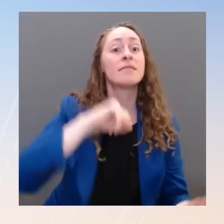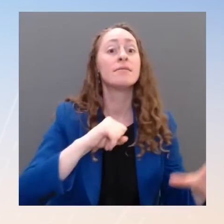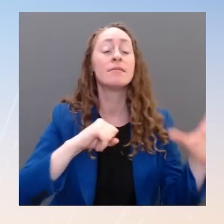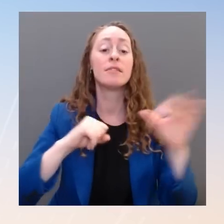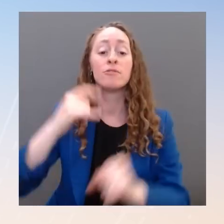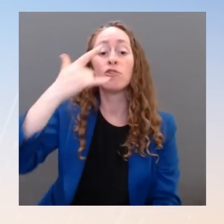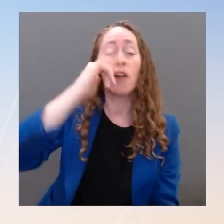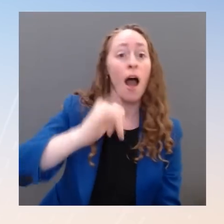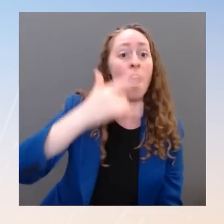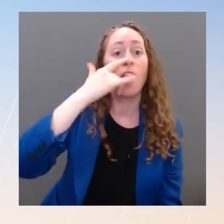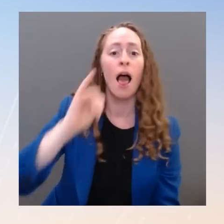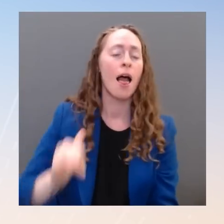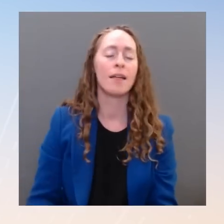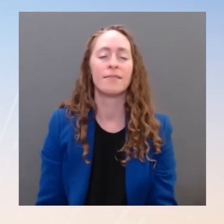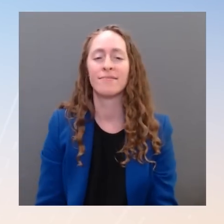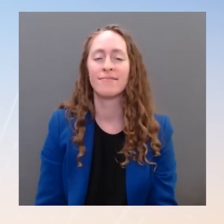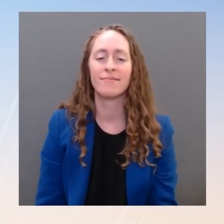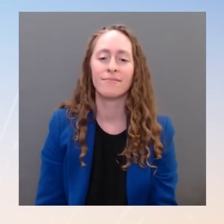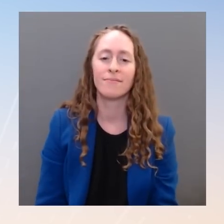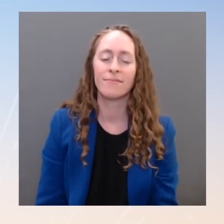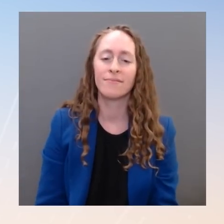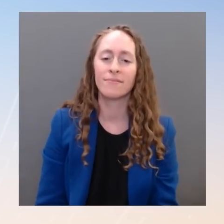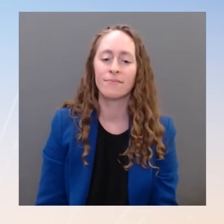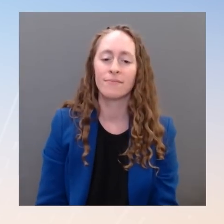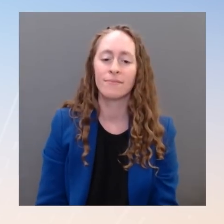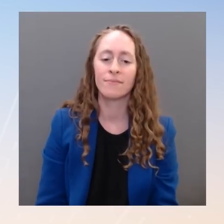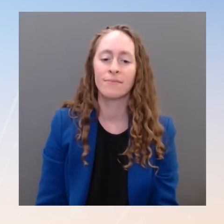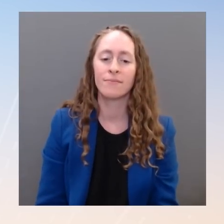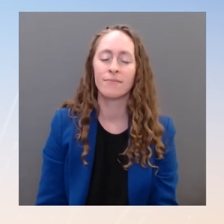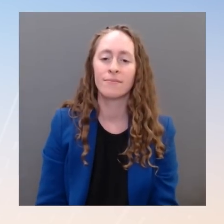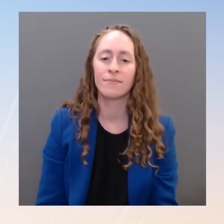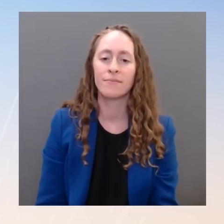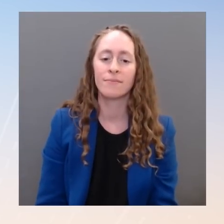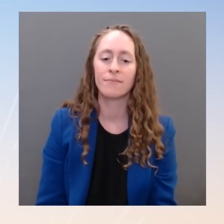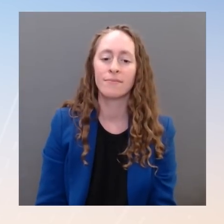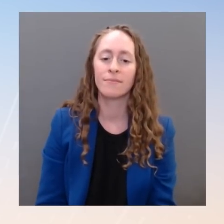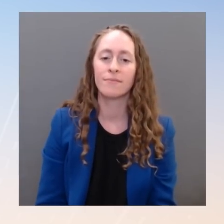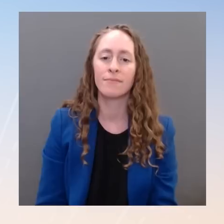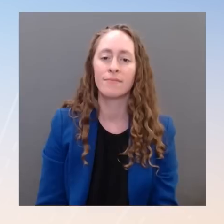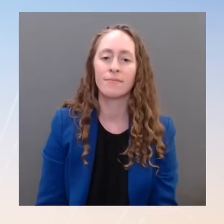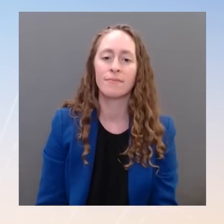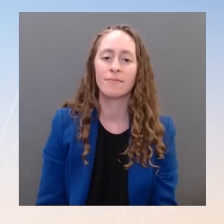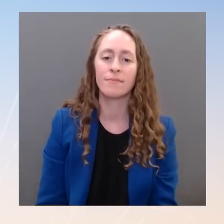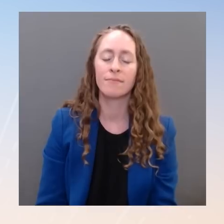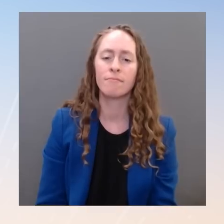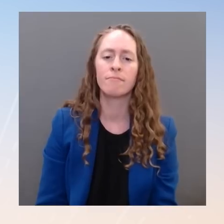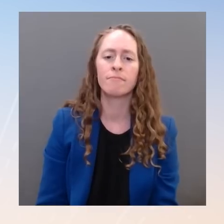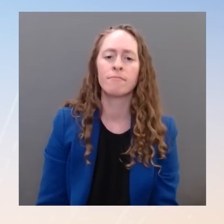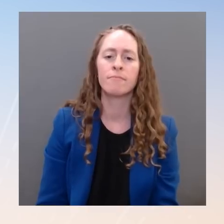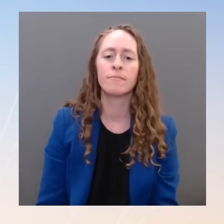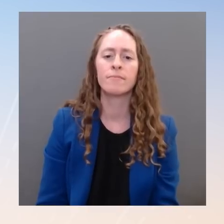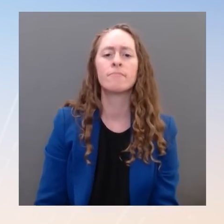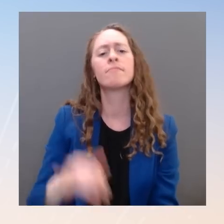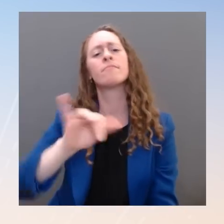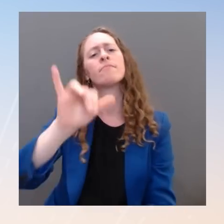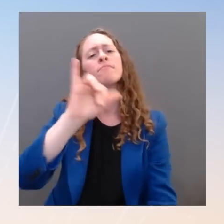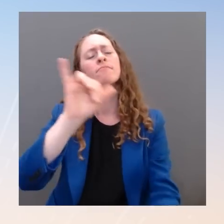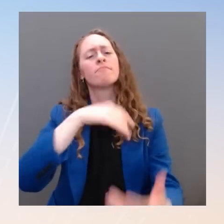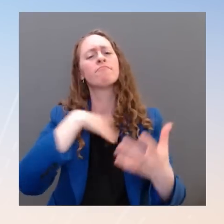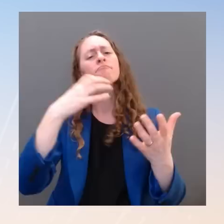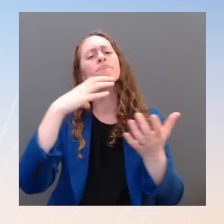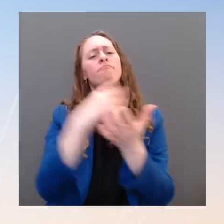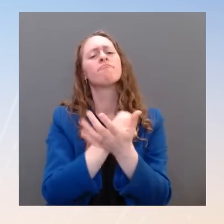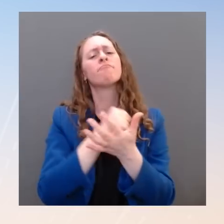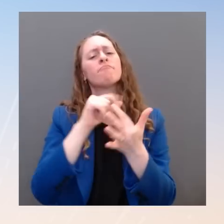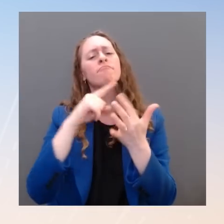this goes to Alex's earlier question, I mean, a little bit in terms of the other components, and I can see if there's more of a specific of what's been spent down.